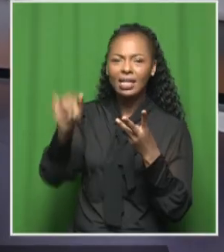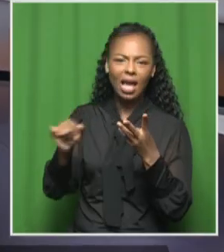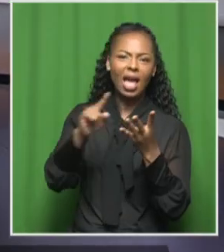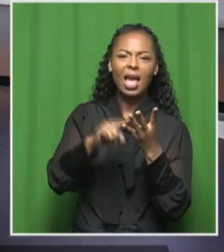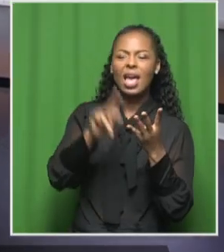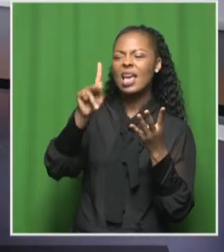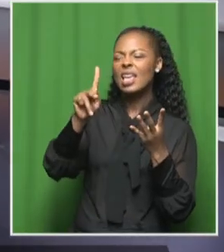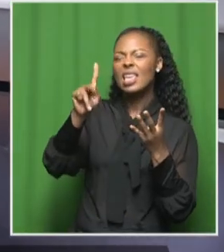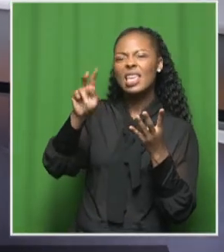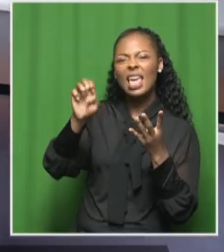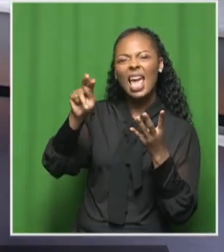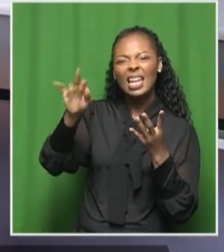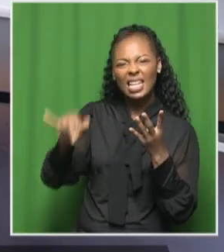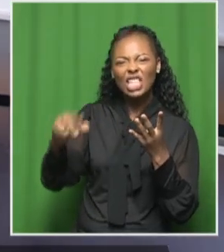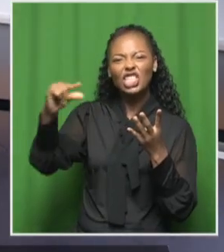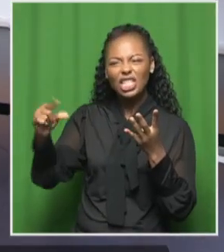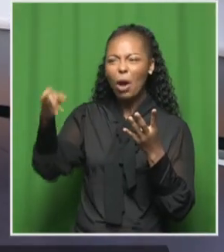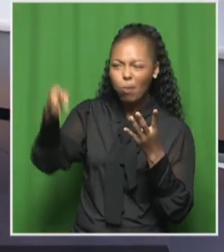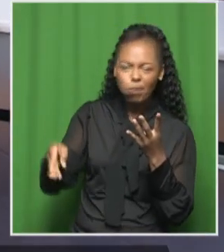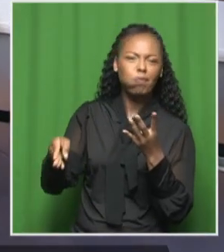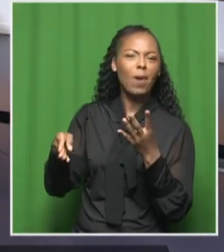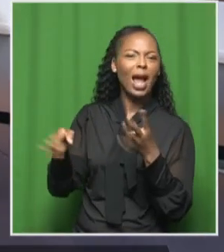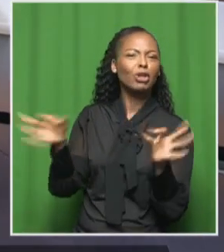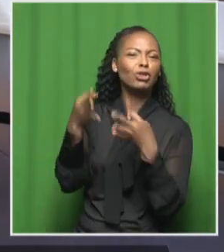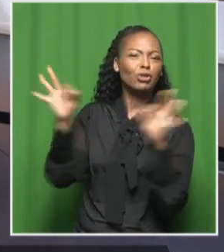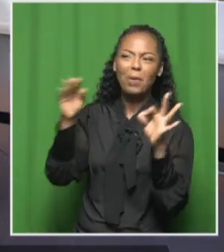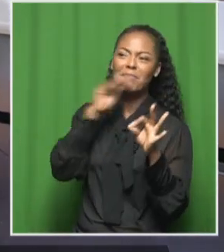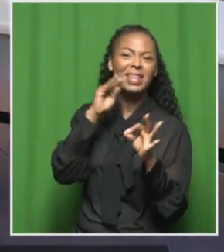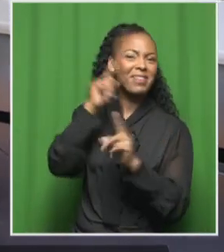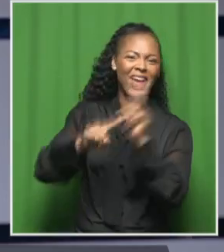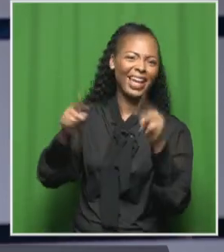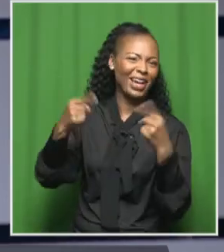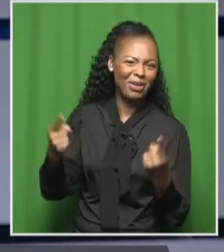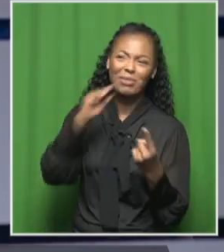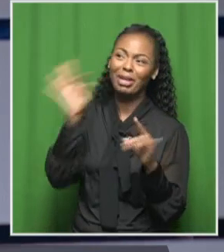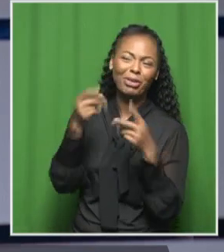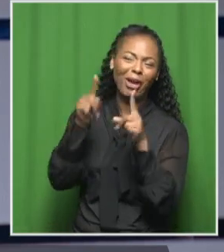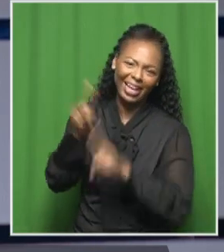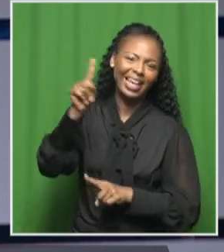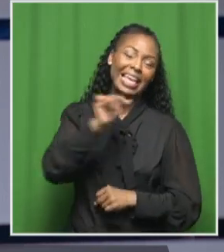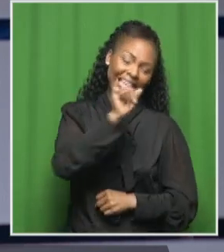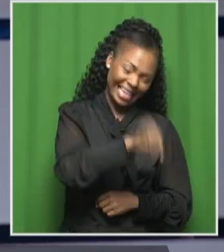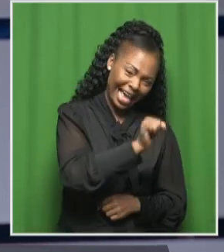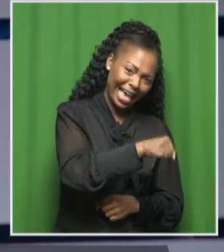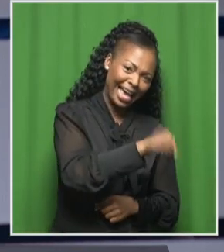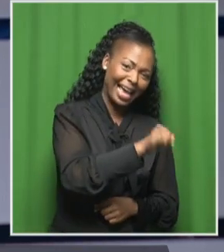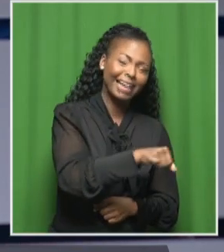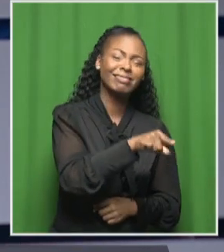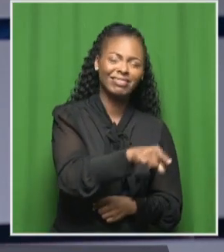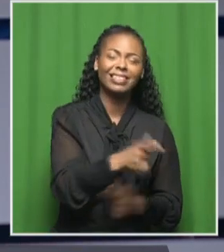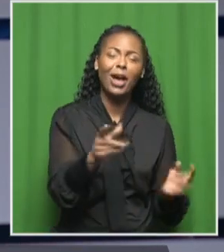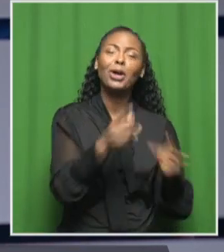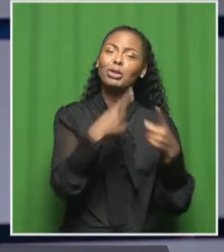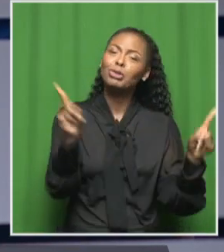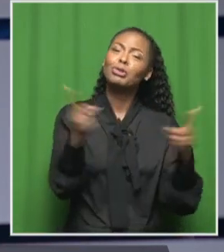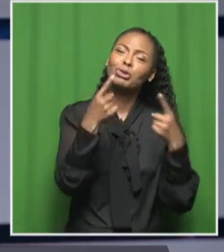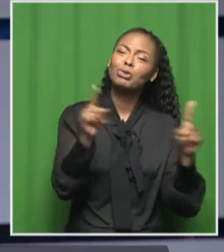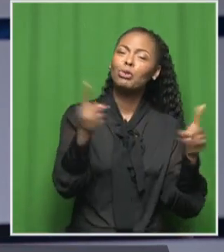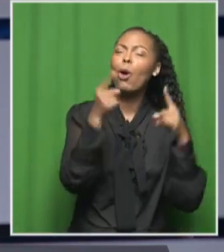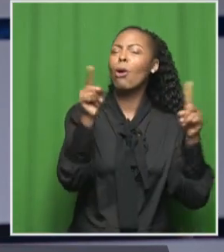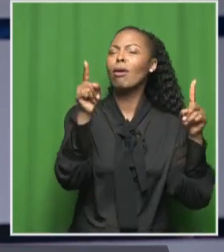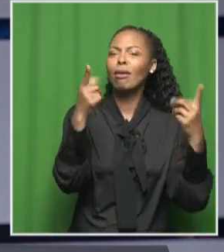it, so there's no way this is going to fail. Yeah, and you know, it's so funny because that song was actually written, and they were going to give that song